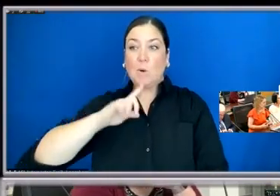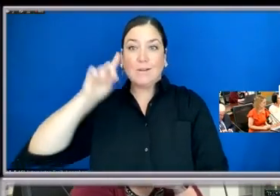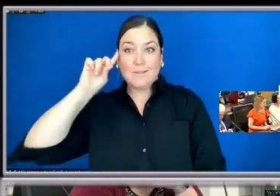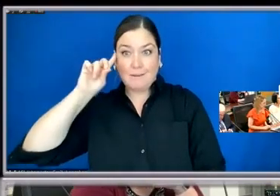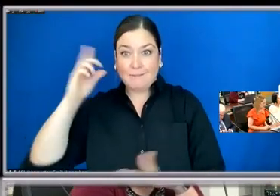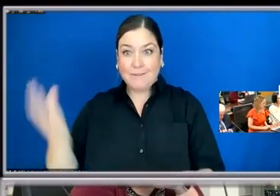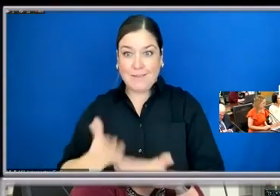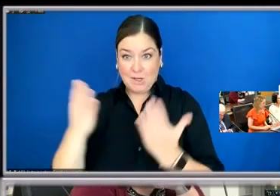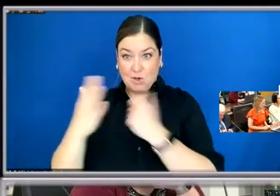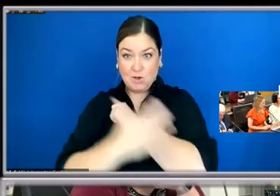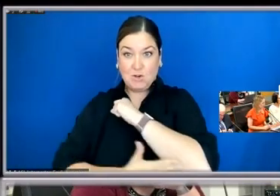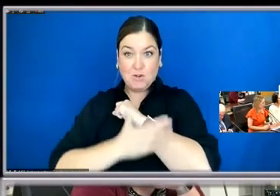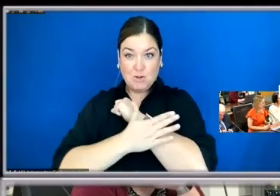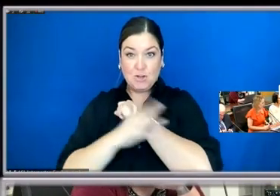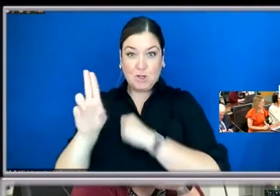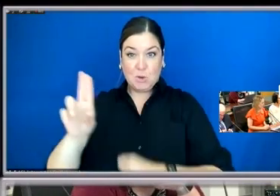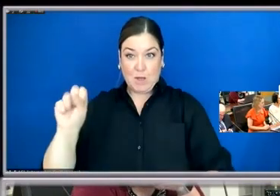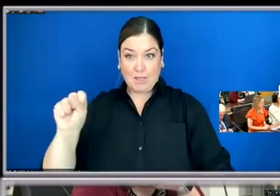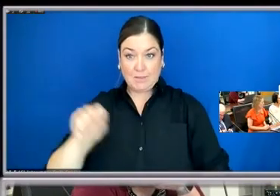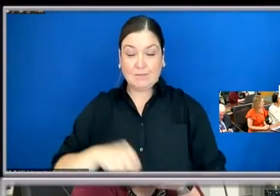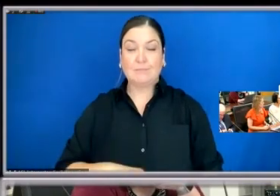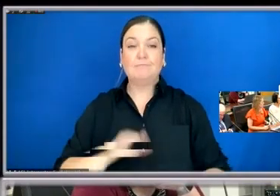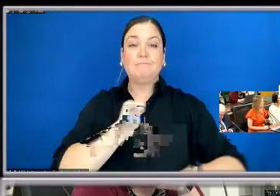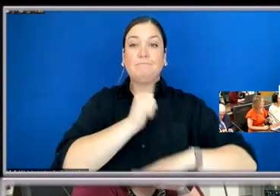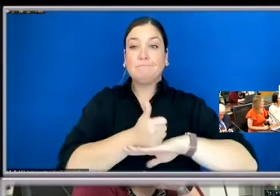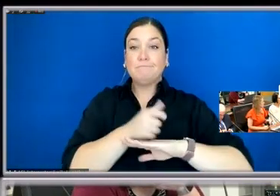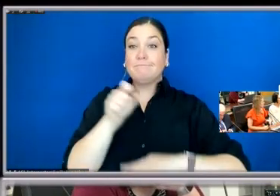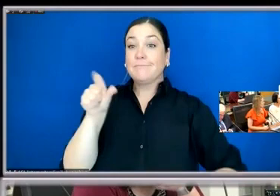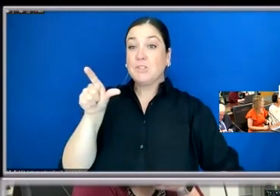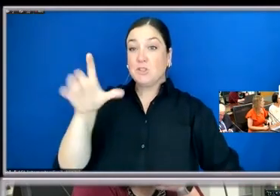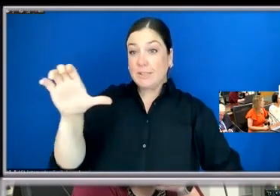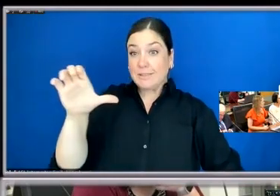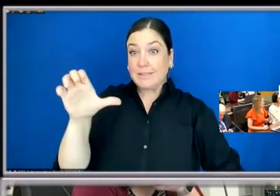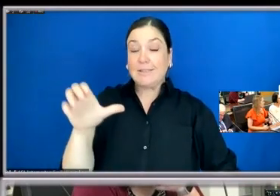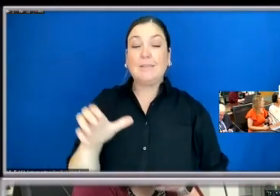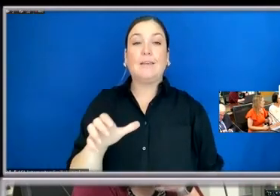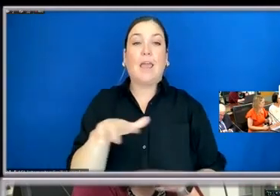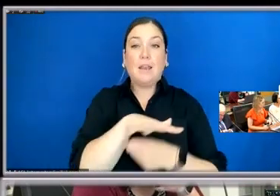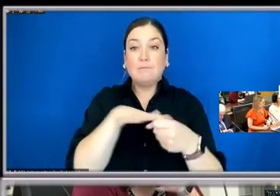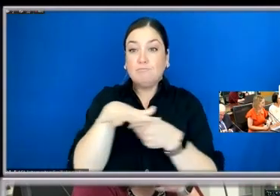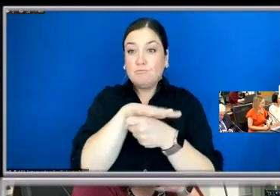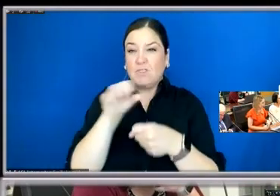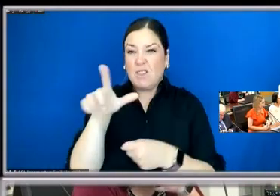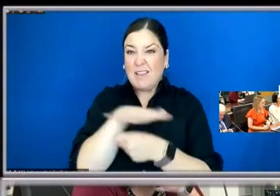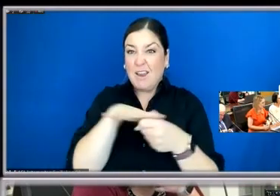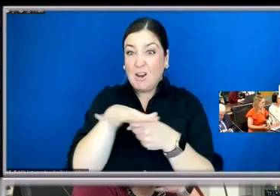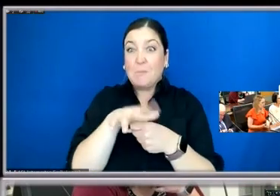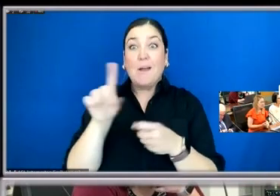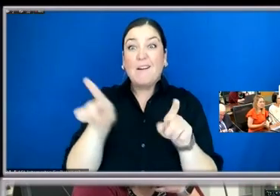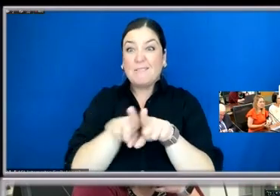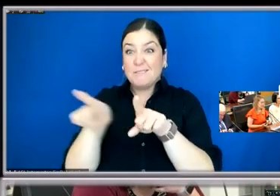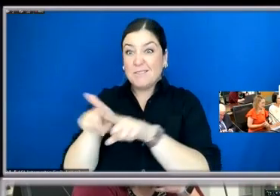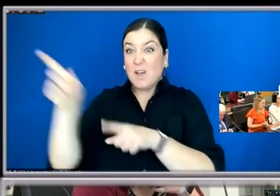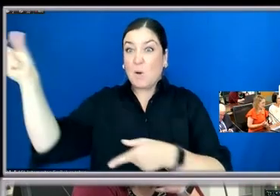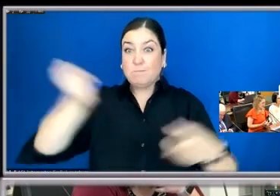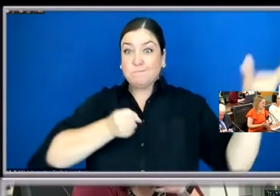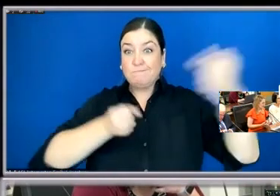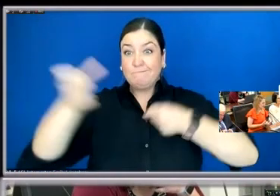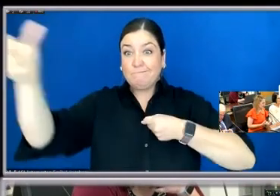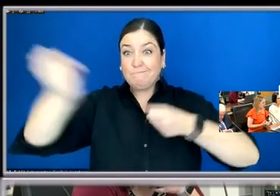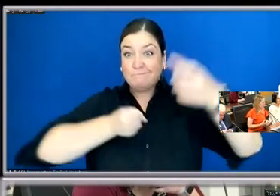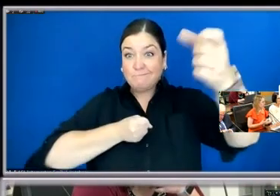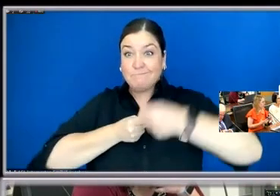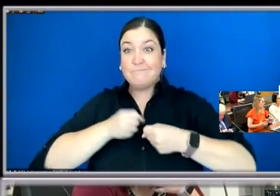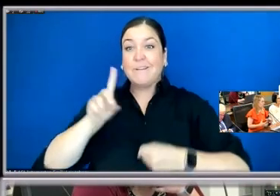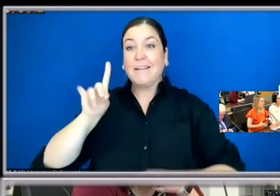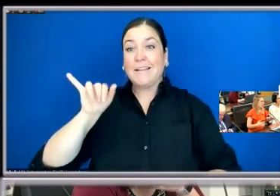the country. It's located in Salt Lake. It serves Salt Lake, but it also brings in a lot of students from Wasatch, Davis,